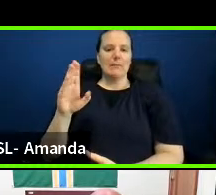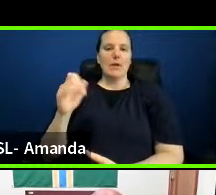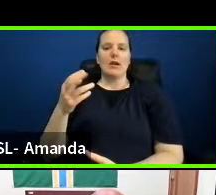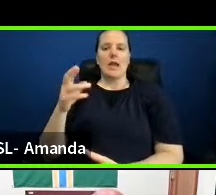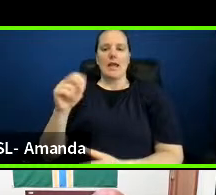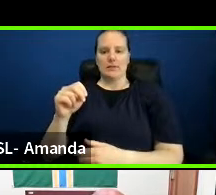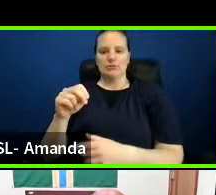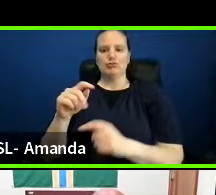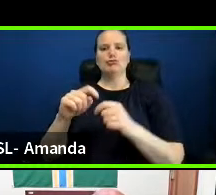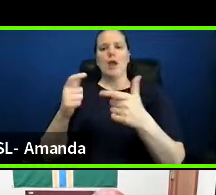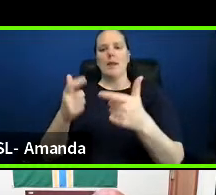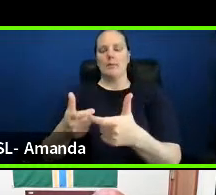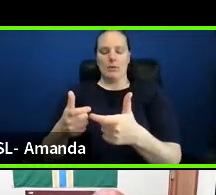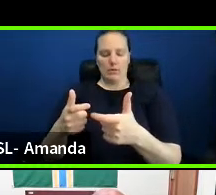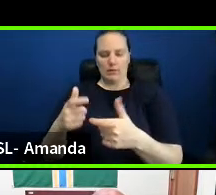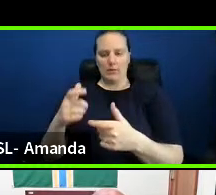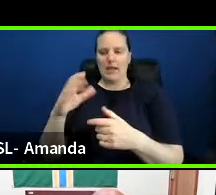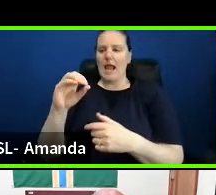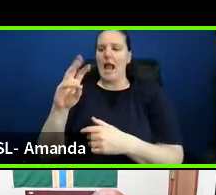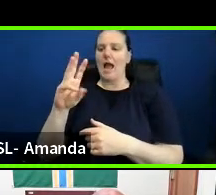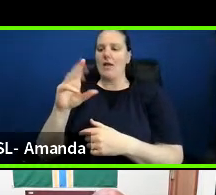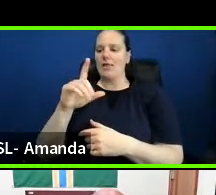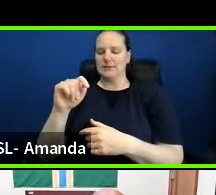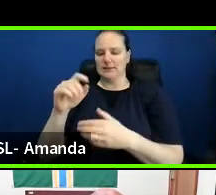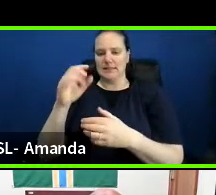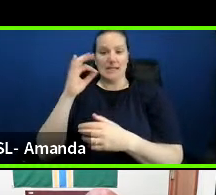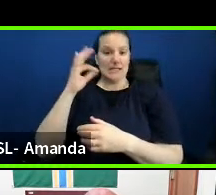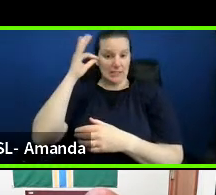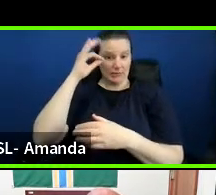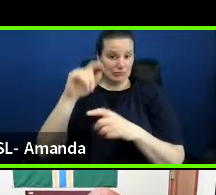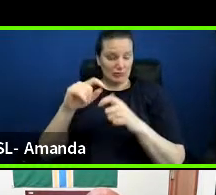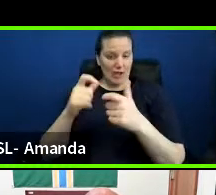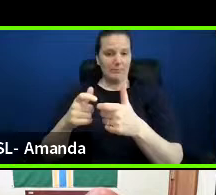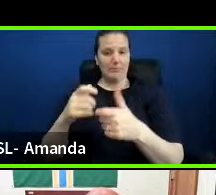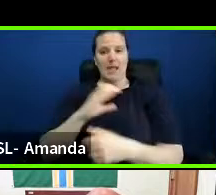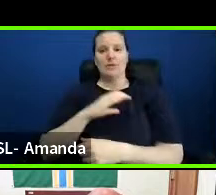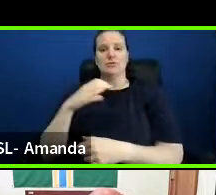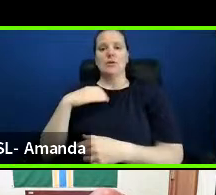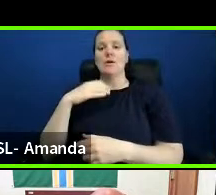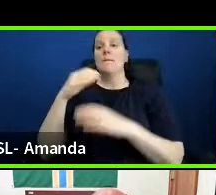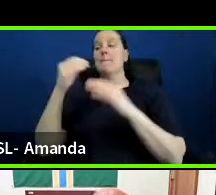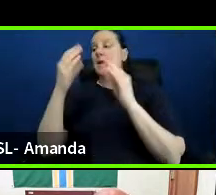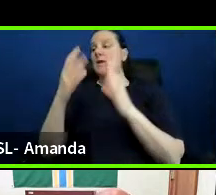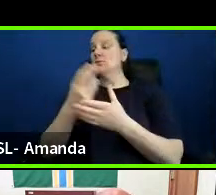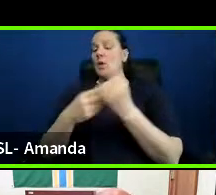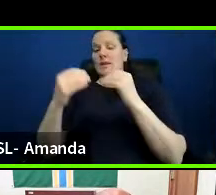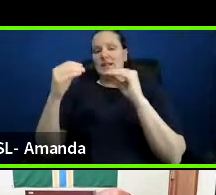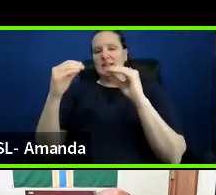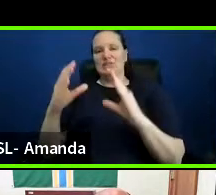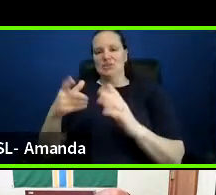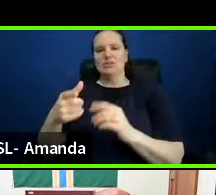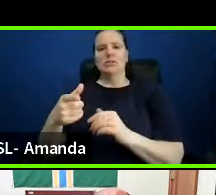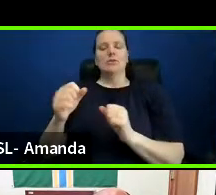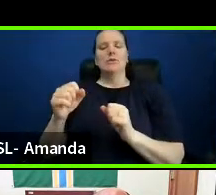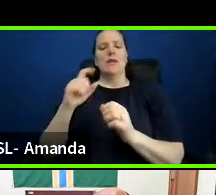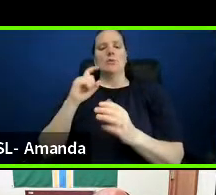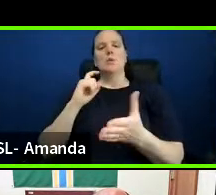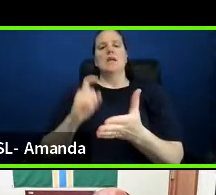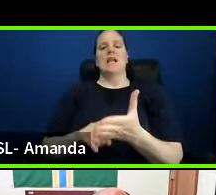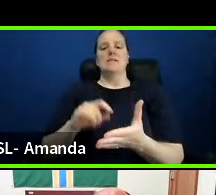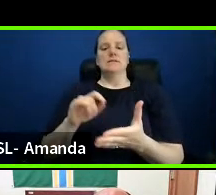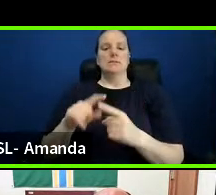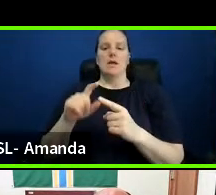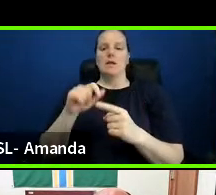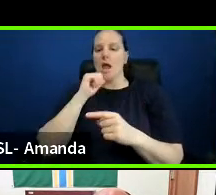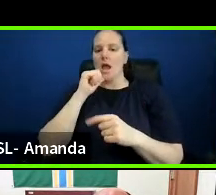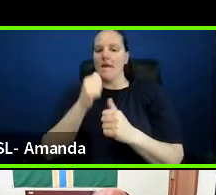Tribe. My parents were both teachers, so they tried to find a name that was recognizable, but not every student